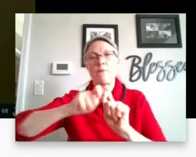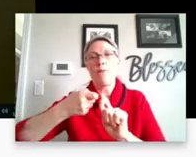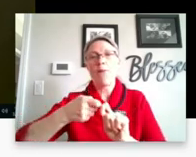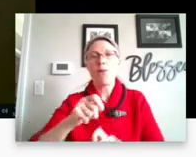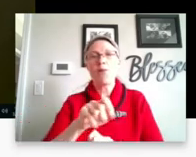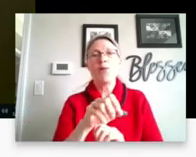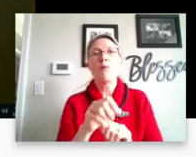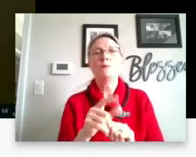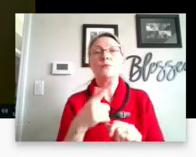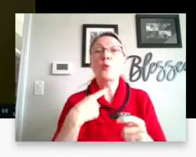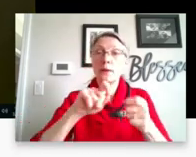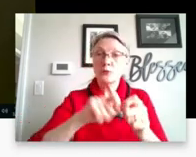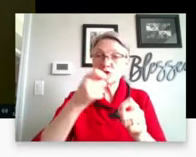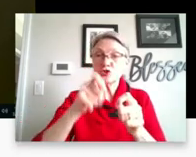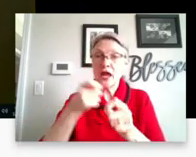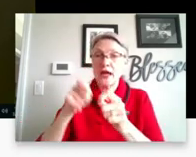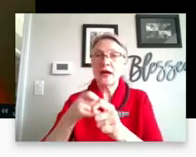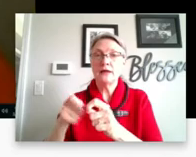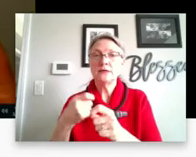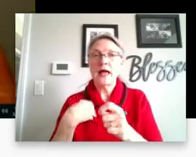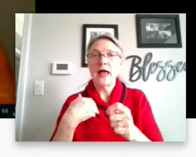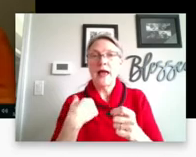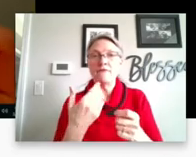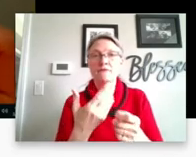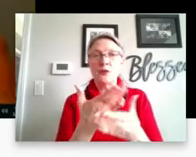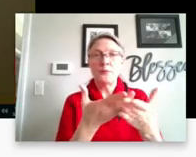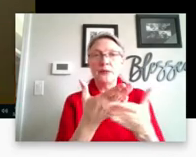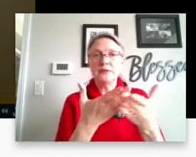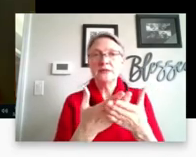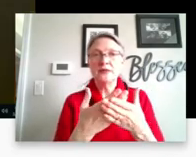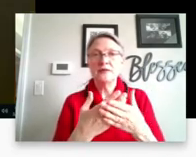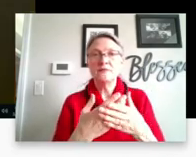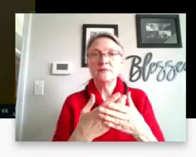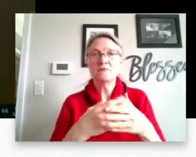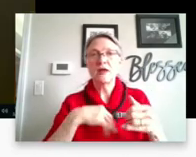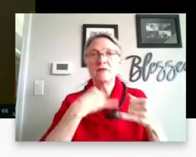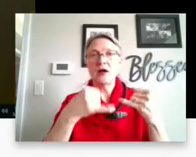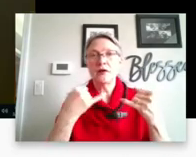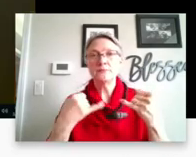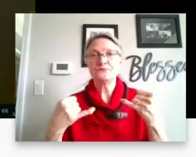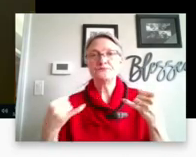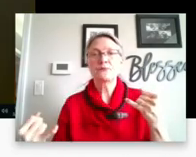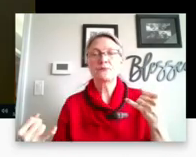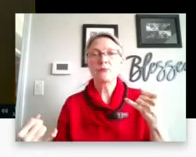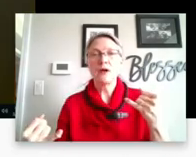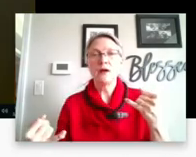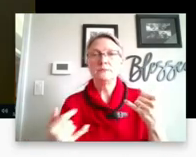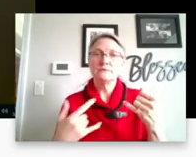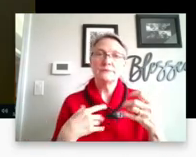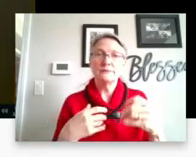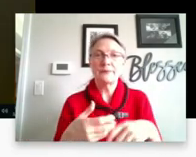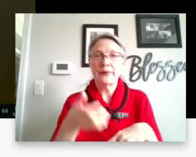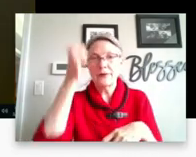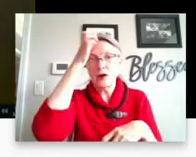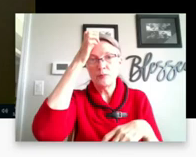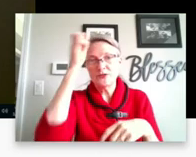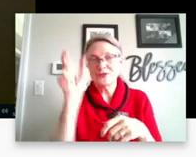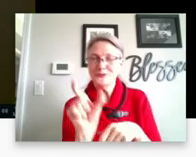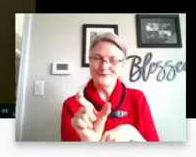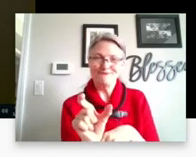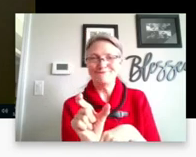now. And when I'm crocheting, I have these leftover pieces of yarn that I end up throwing away. They're too little to